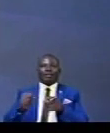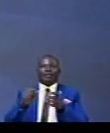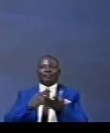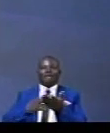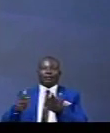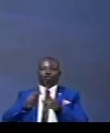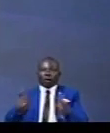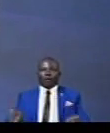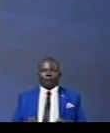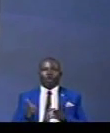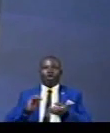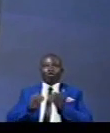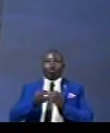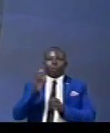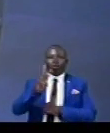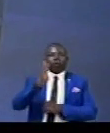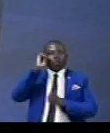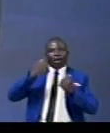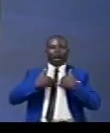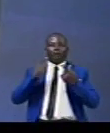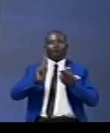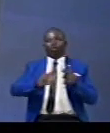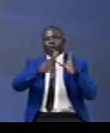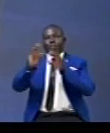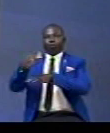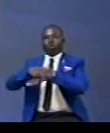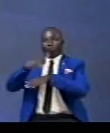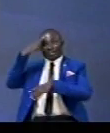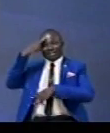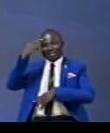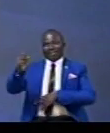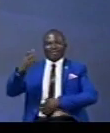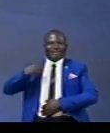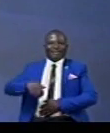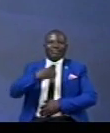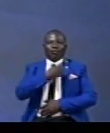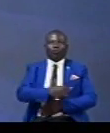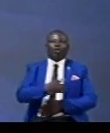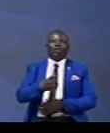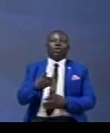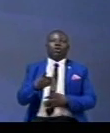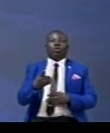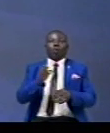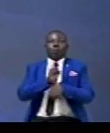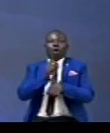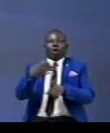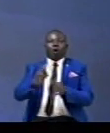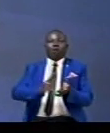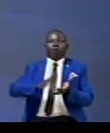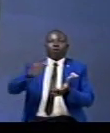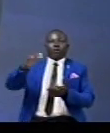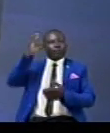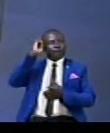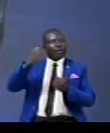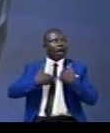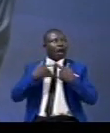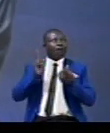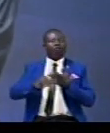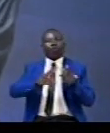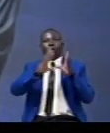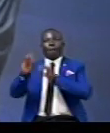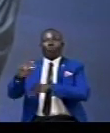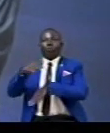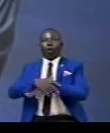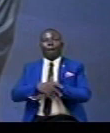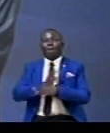put off his distinguished robe of glory. Number three, he had to put on pure white